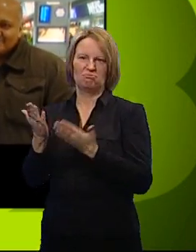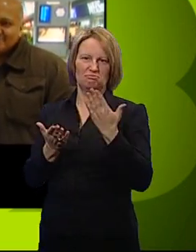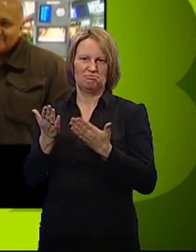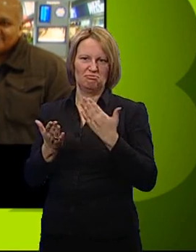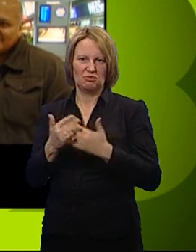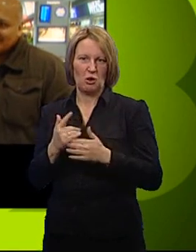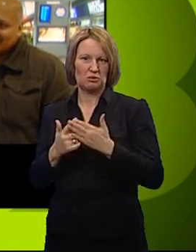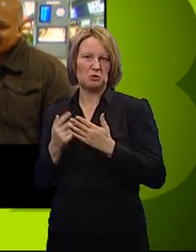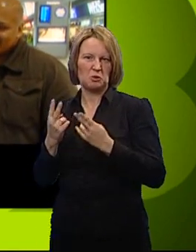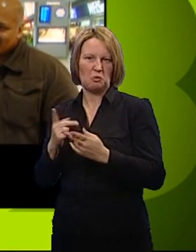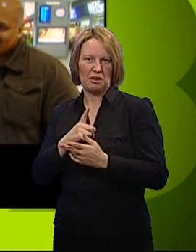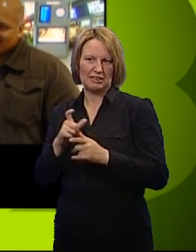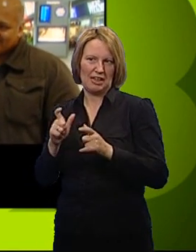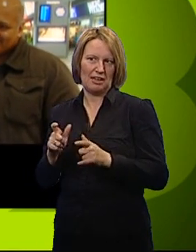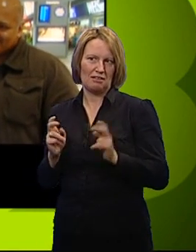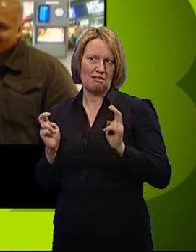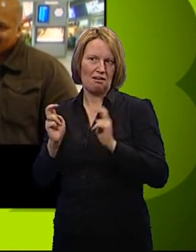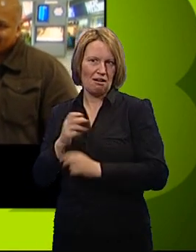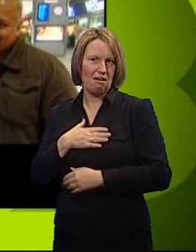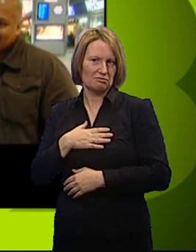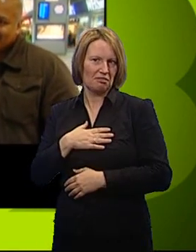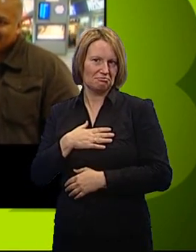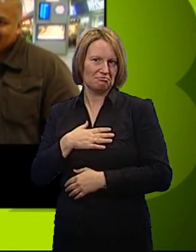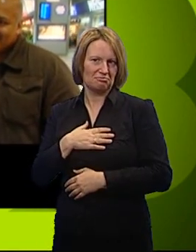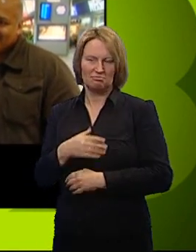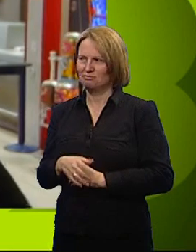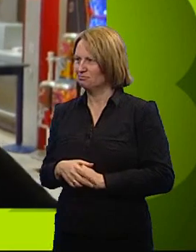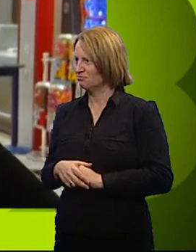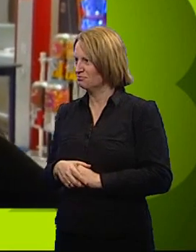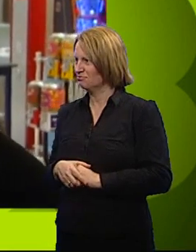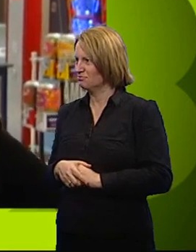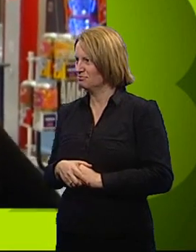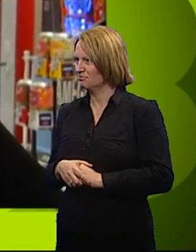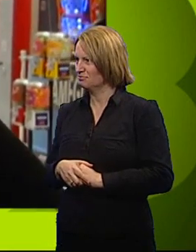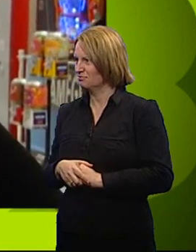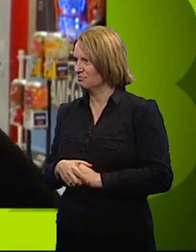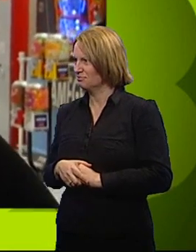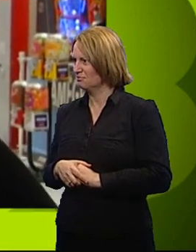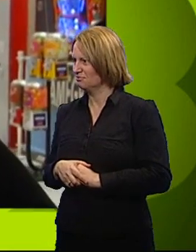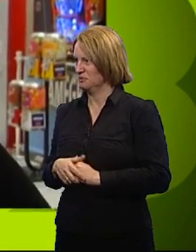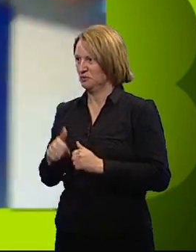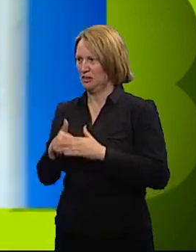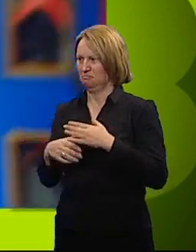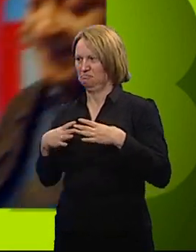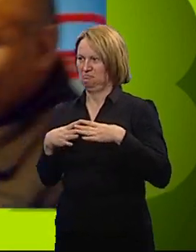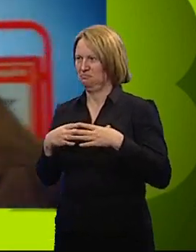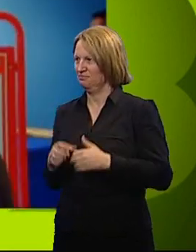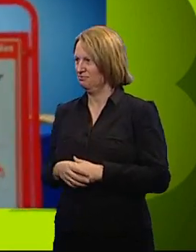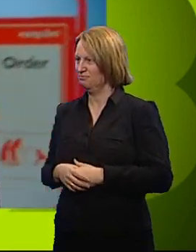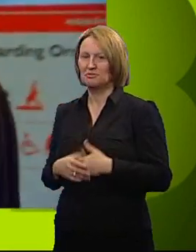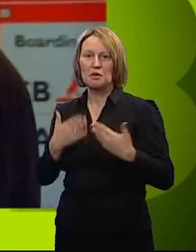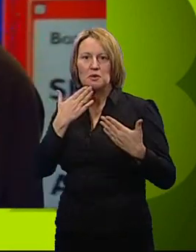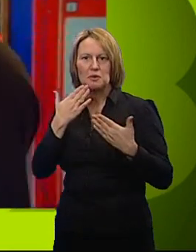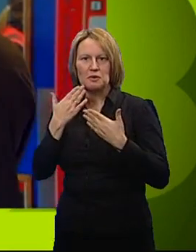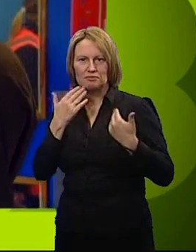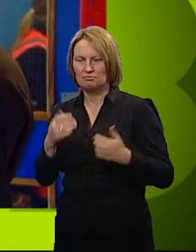7 to 8. Me, I think I'd give them a 2, only because they're staying in a castle. I think once we get started, they'll love it. Thank you very much. Thank you. Well,